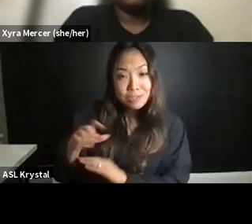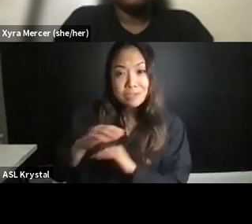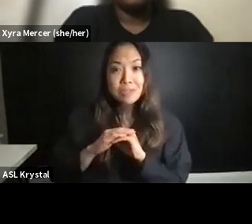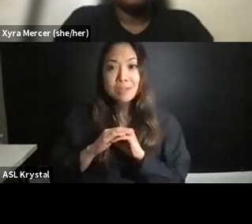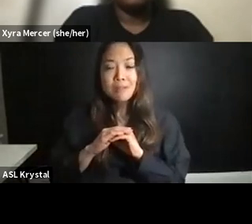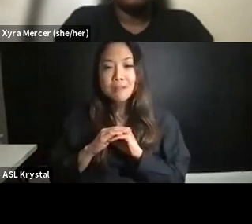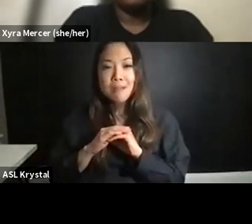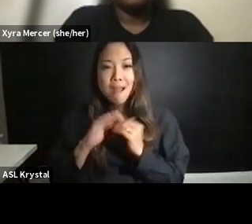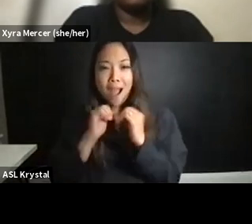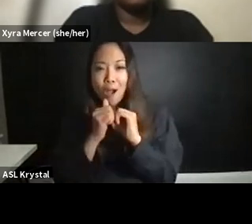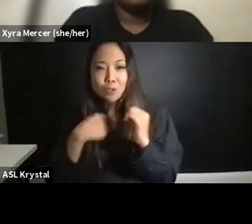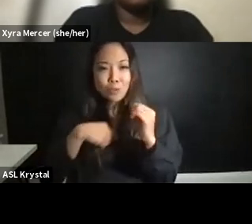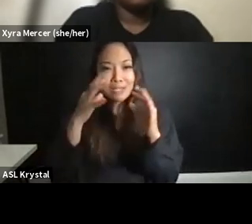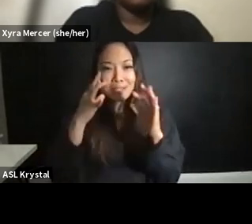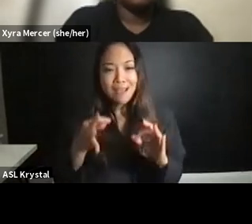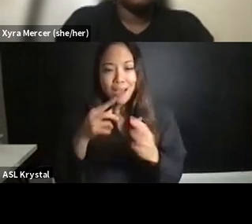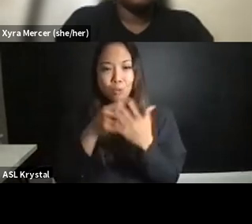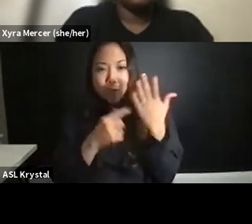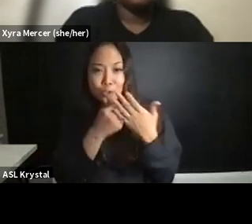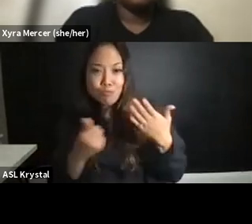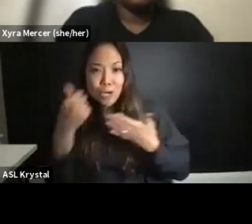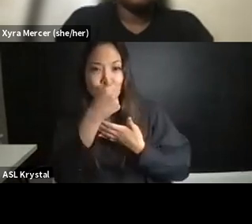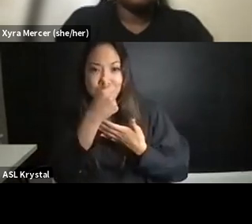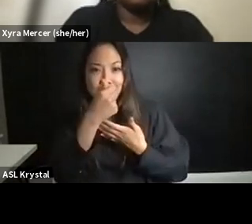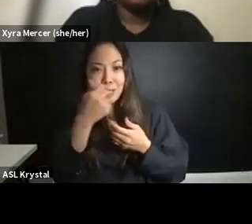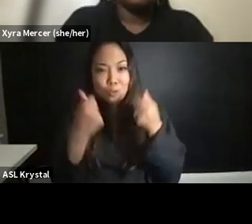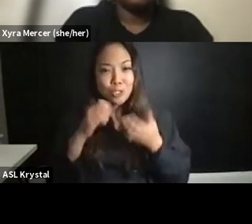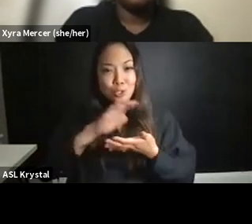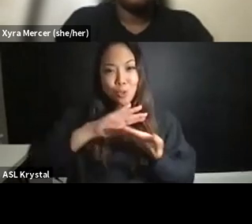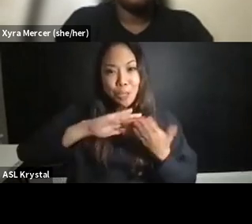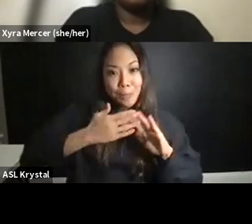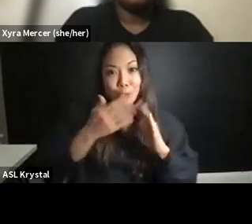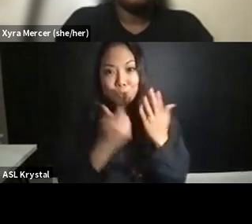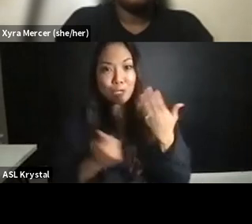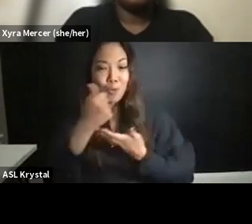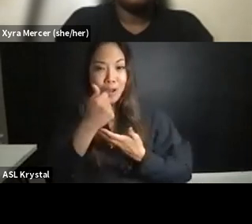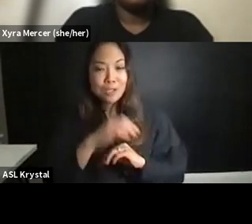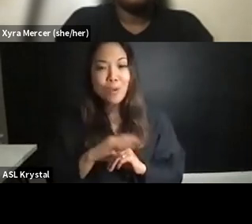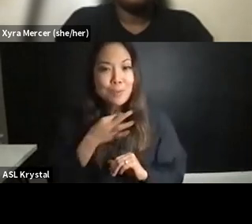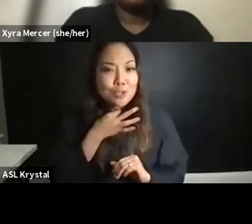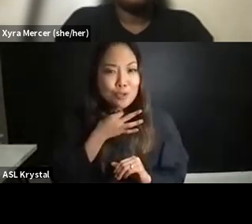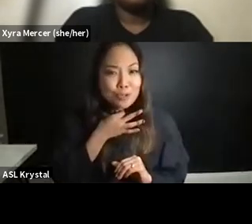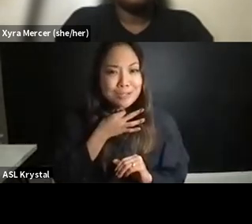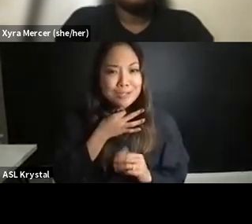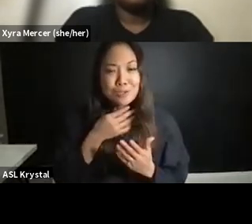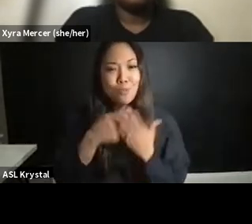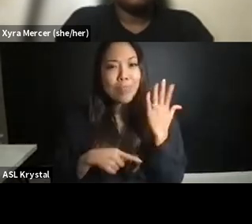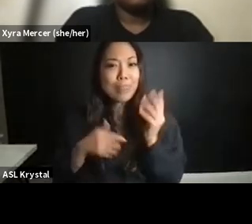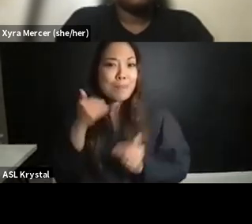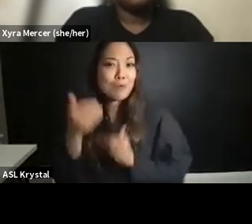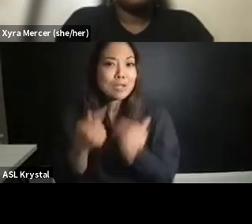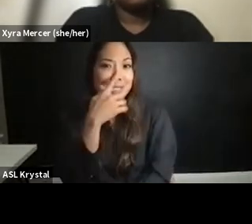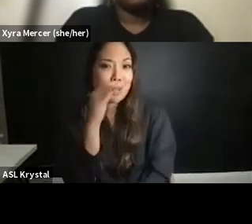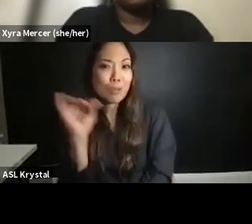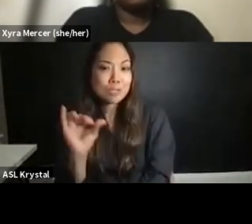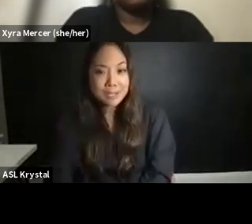prioritize um and so i'm curious to understand what that process looks like well as